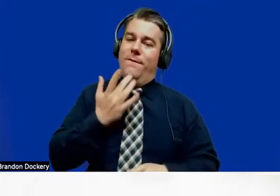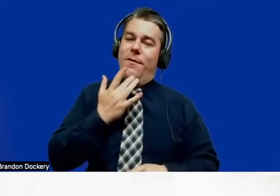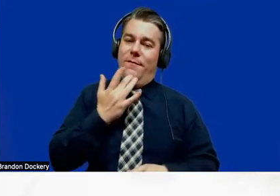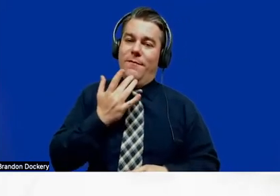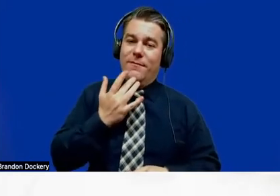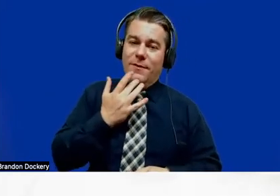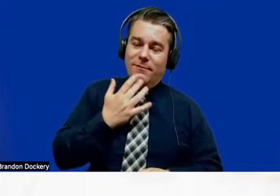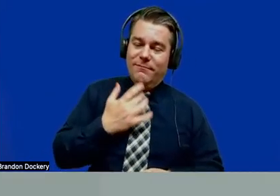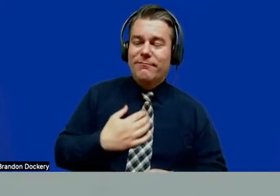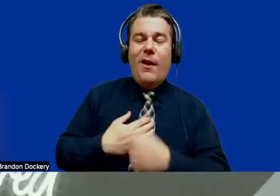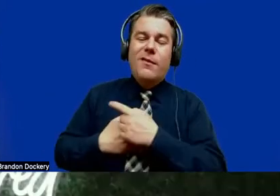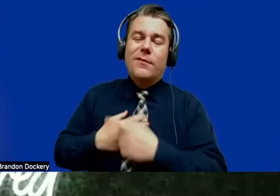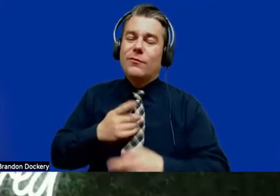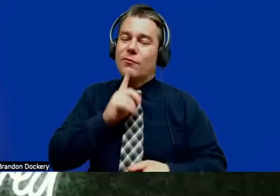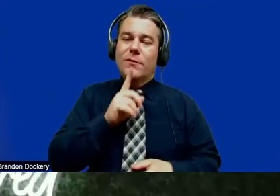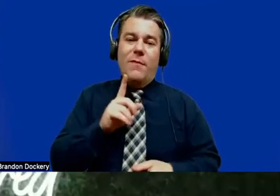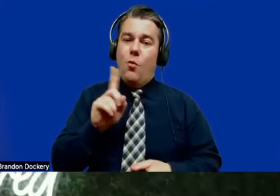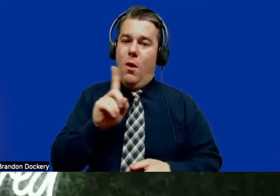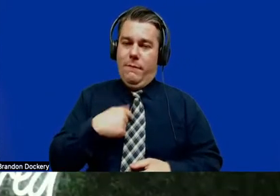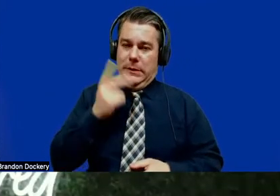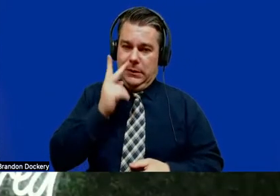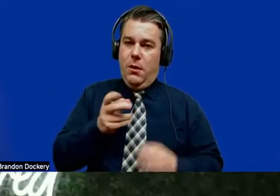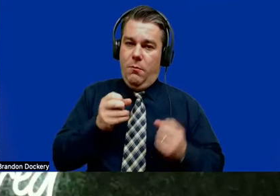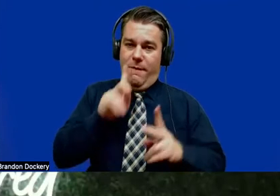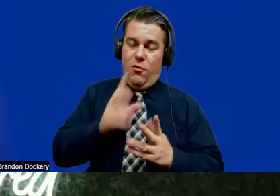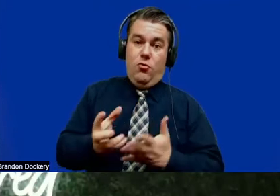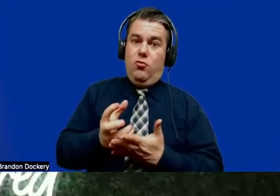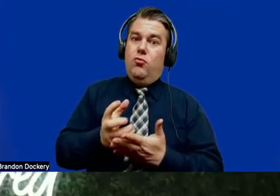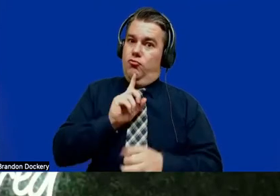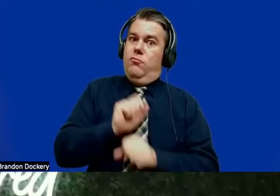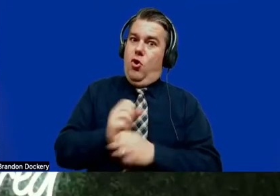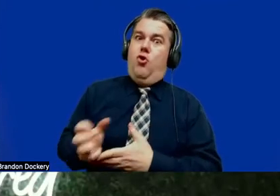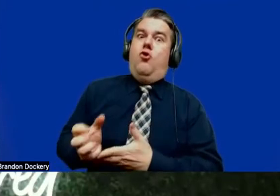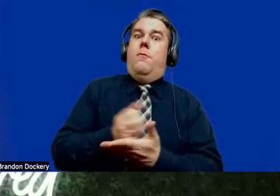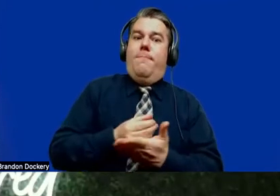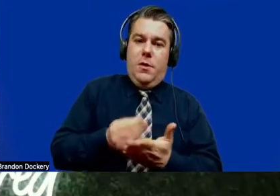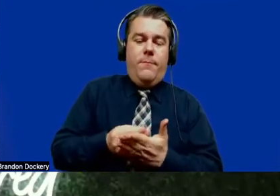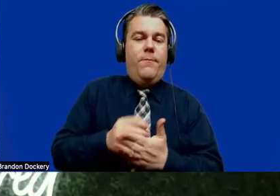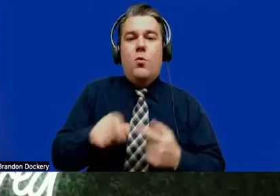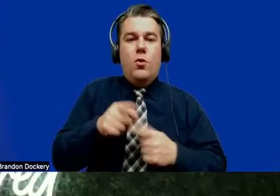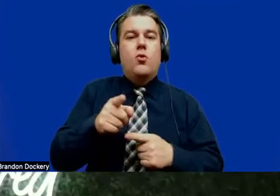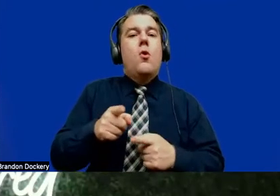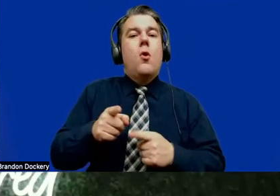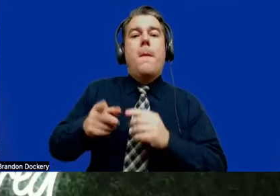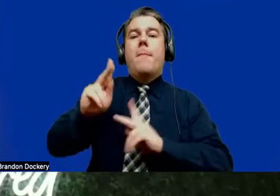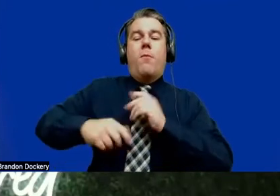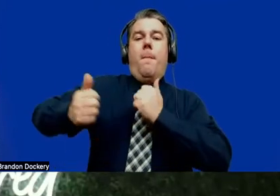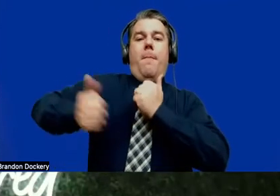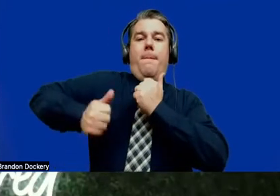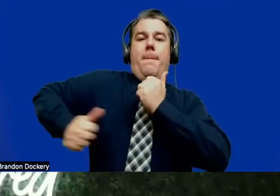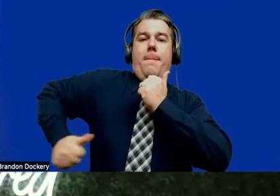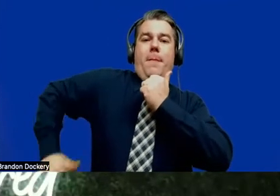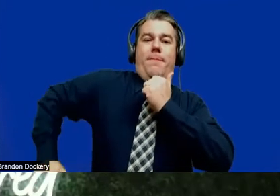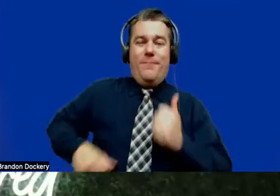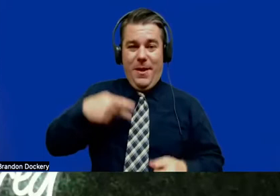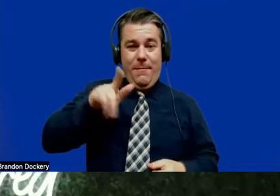this is really where I've seen the opportunity to make some serious money is when you build your downlines. So Plexus Points are based